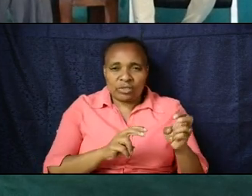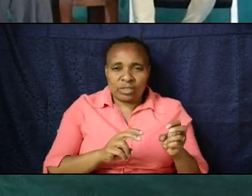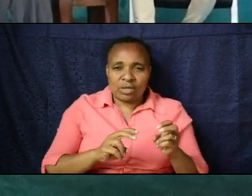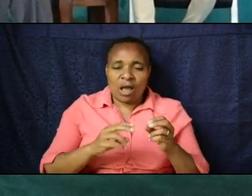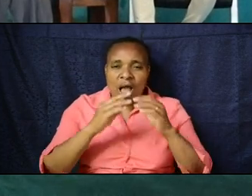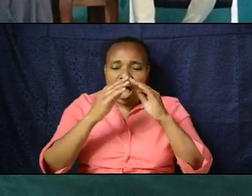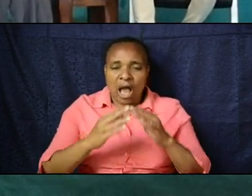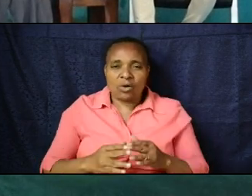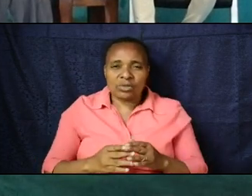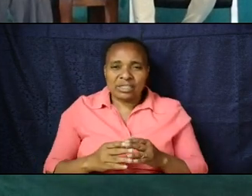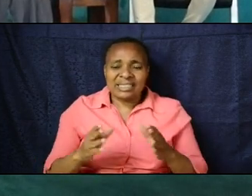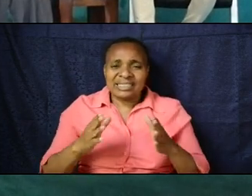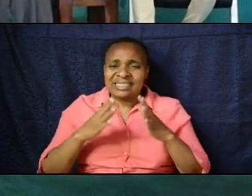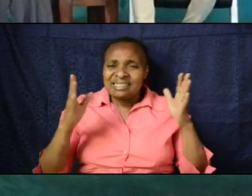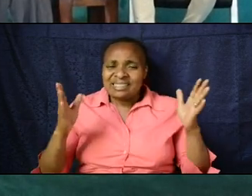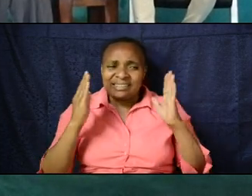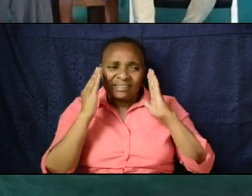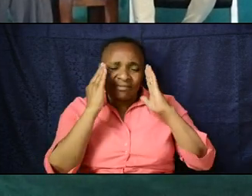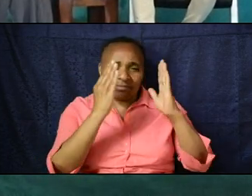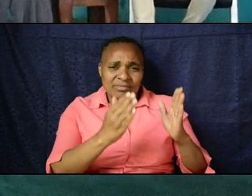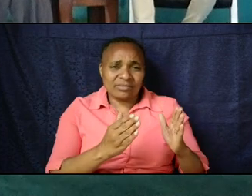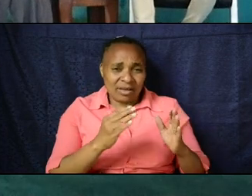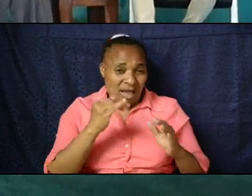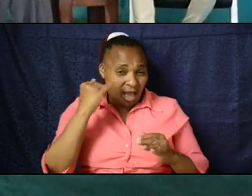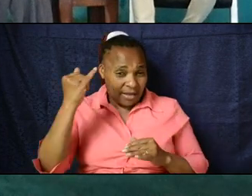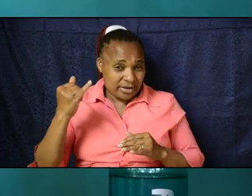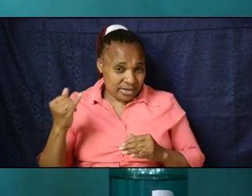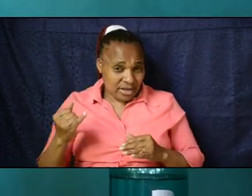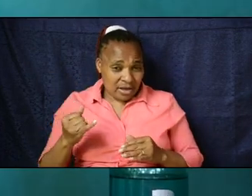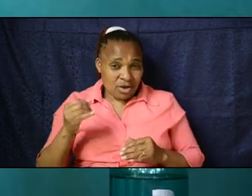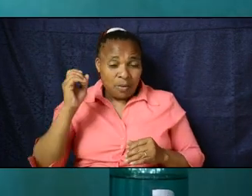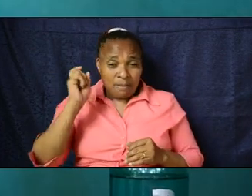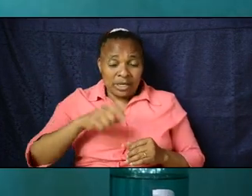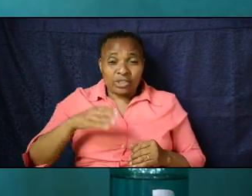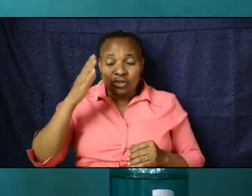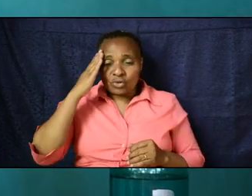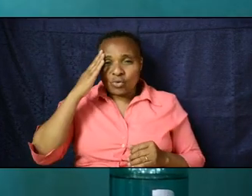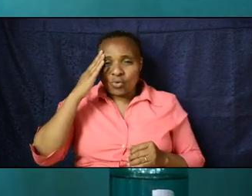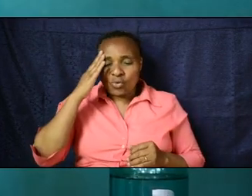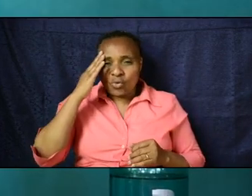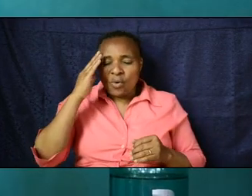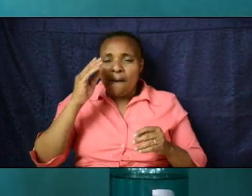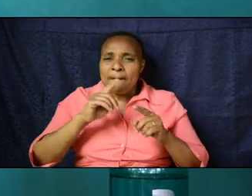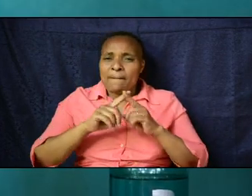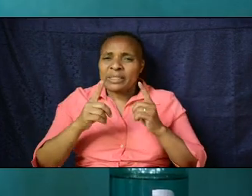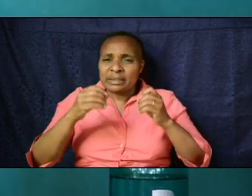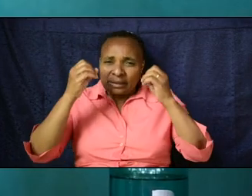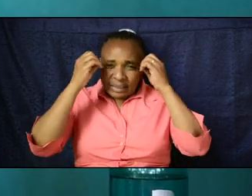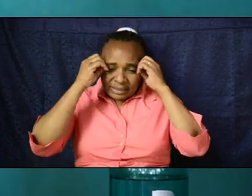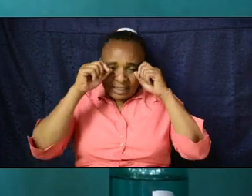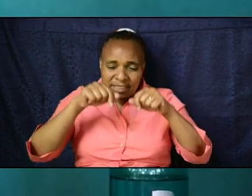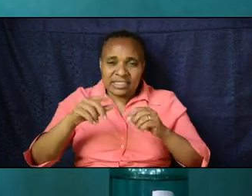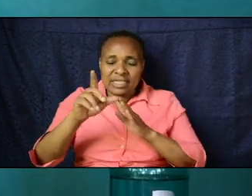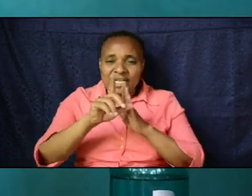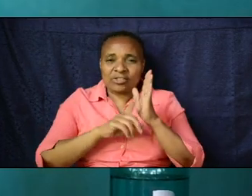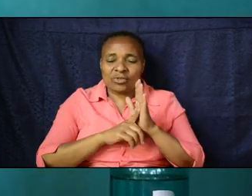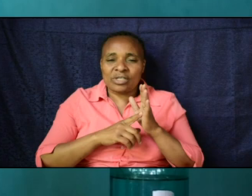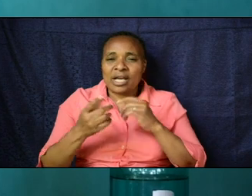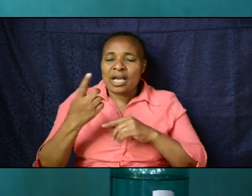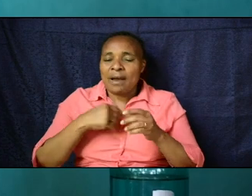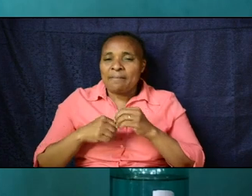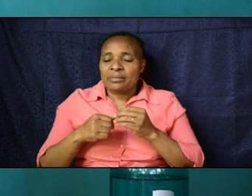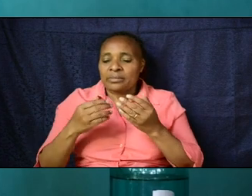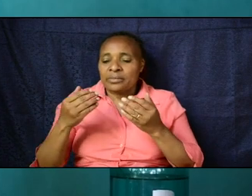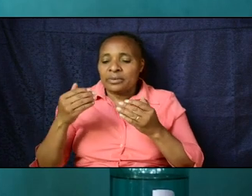that's a very great misconception that we've grown to, you know, be knowing in our lives. But studying this lesson, I came across something